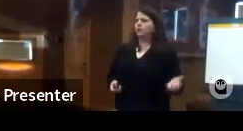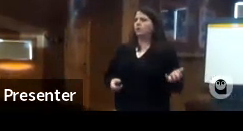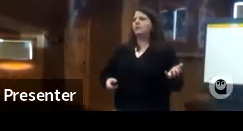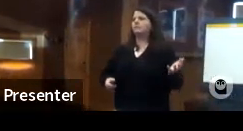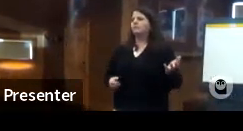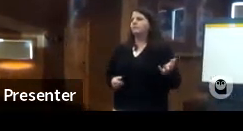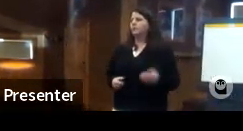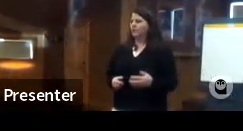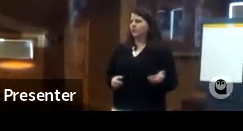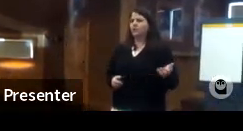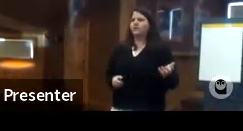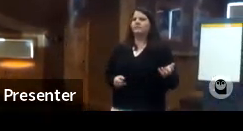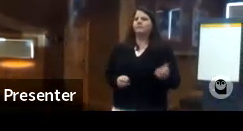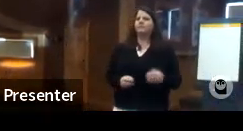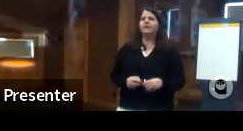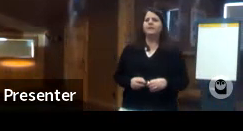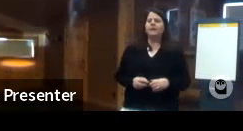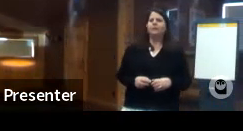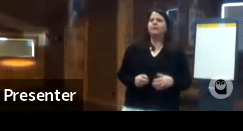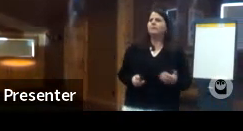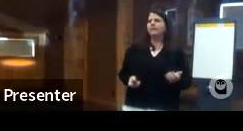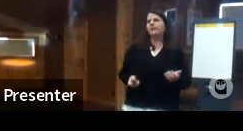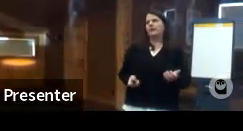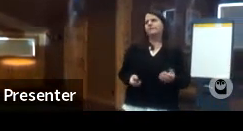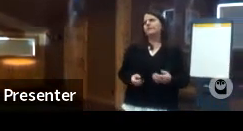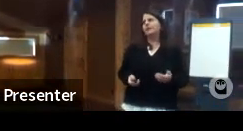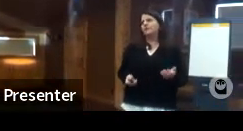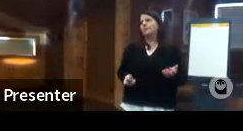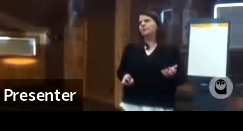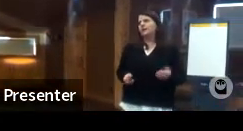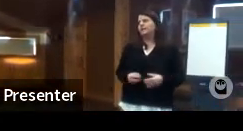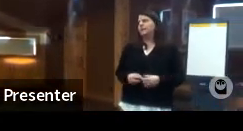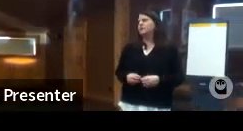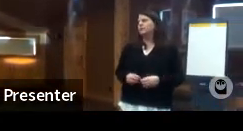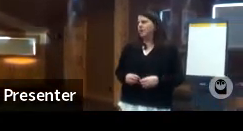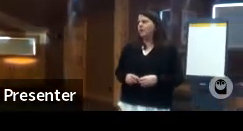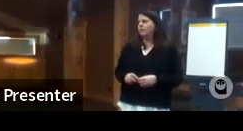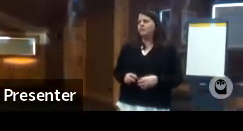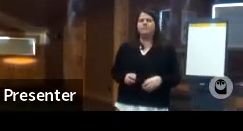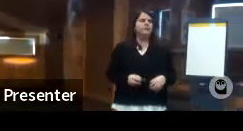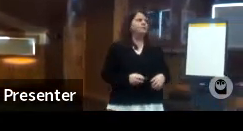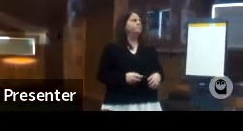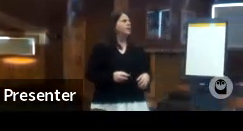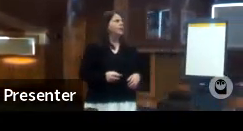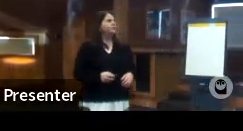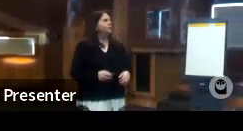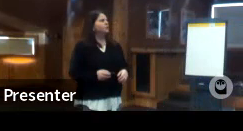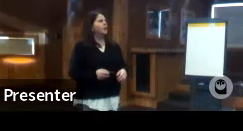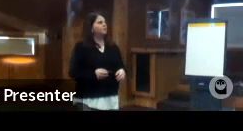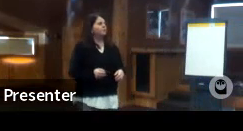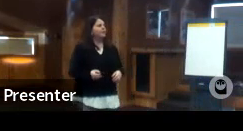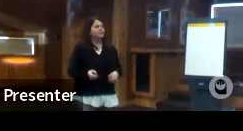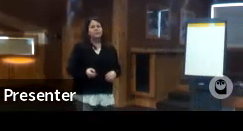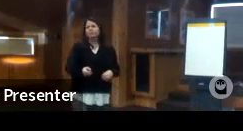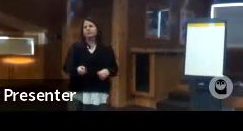is, well, she should just leave. Well, they should just leave, right? And we think, well, wait a second, what does that actually look like? There's a lot of obstacles there. And of